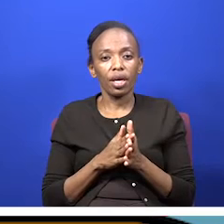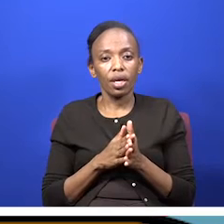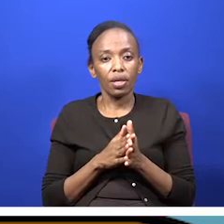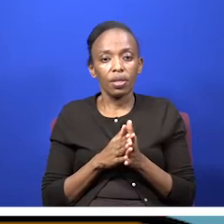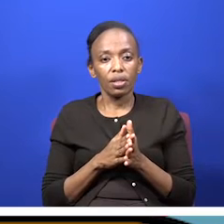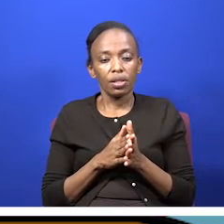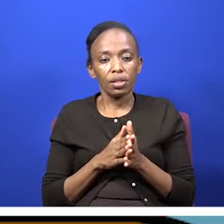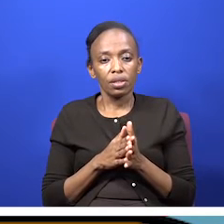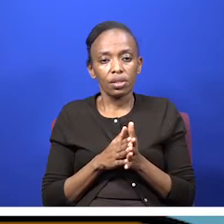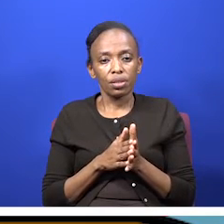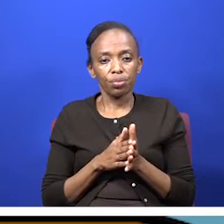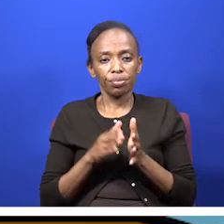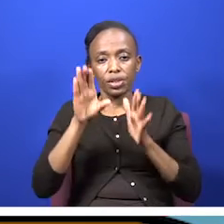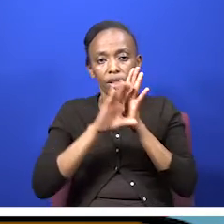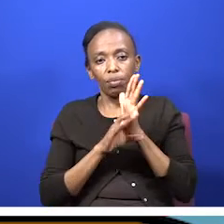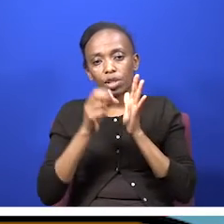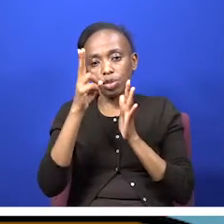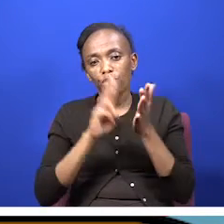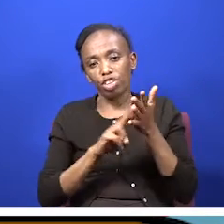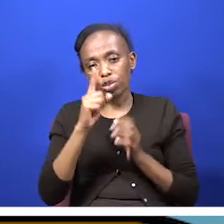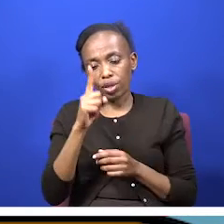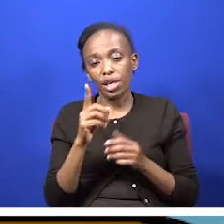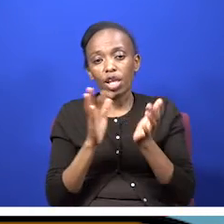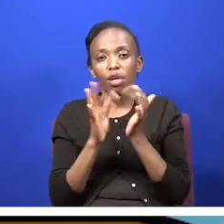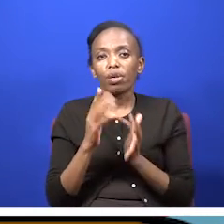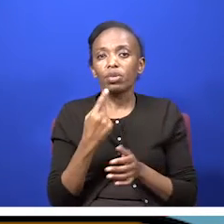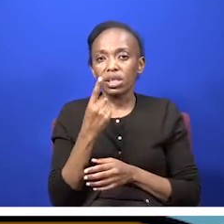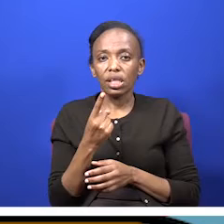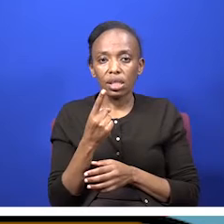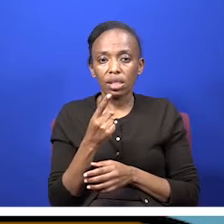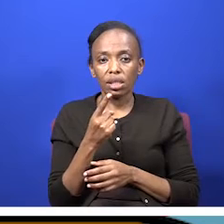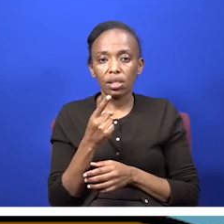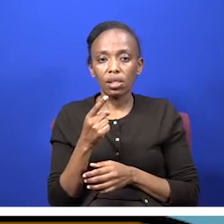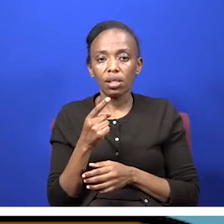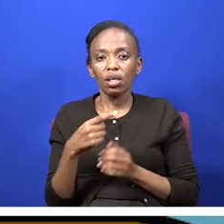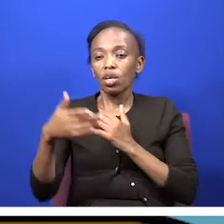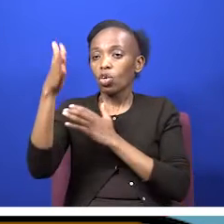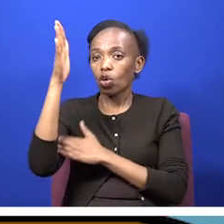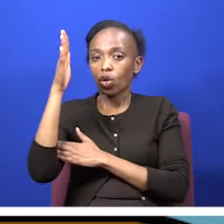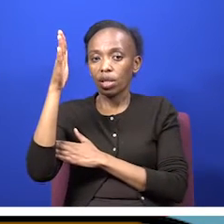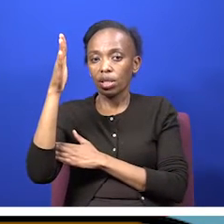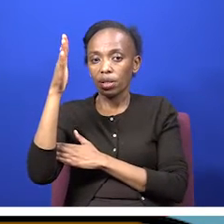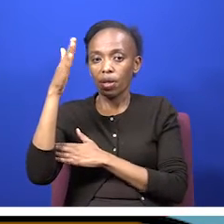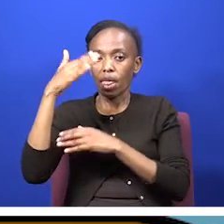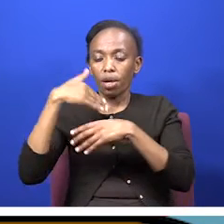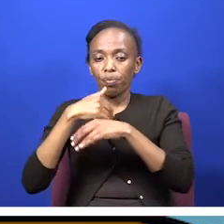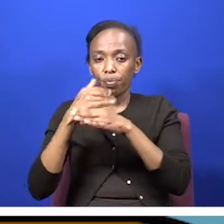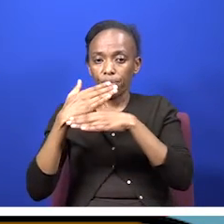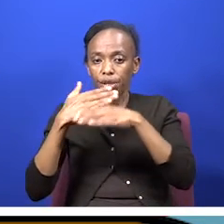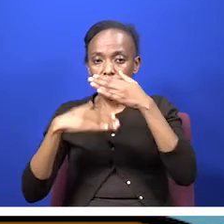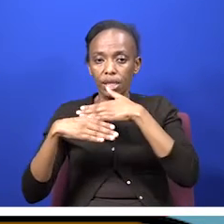the book of Daniel, chapter 2, verse 21. The Bible says, He, God, sets